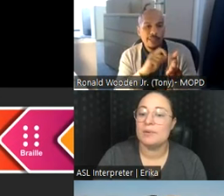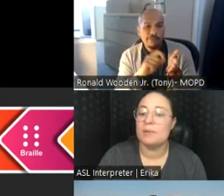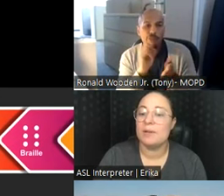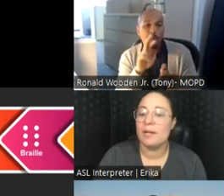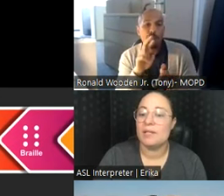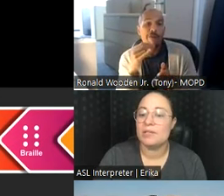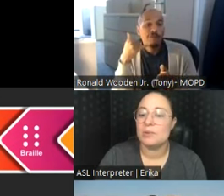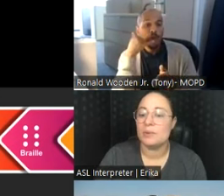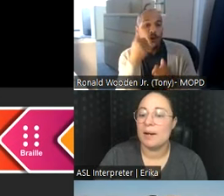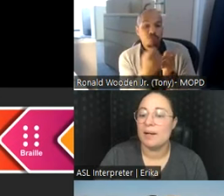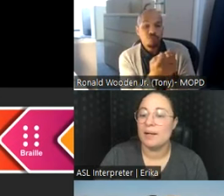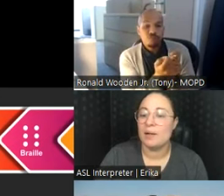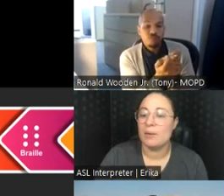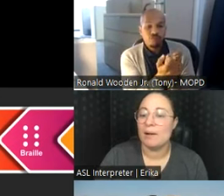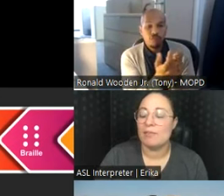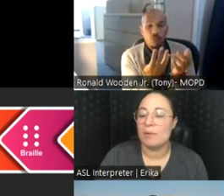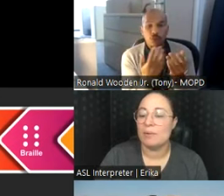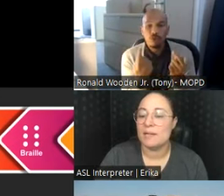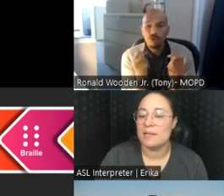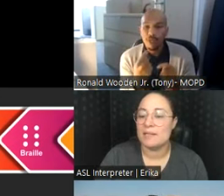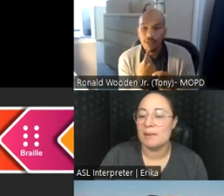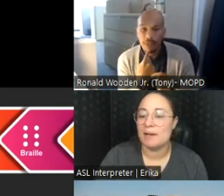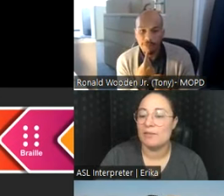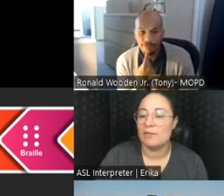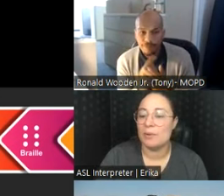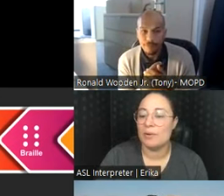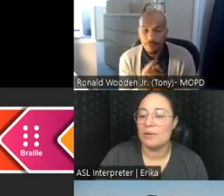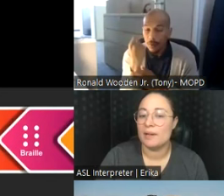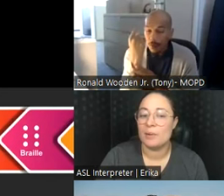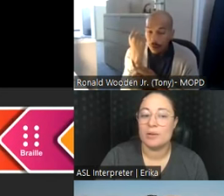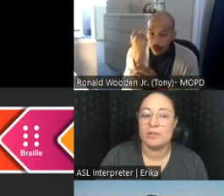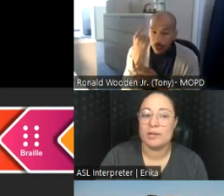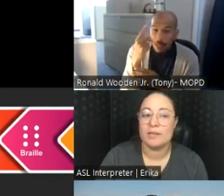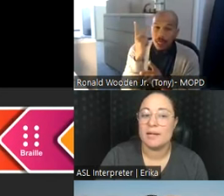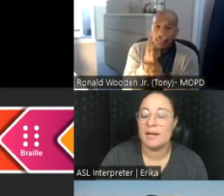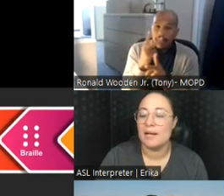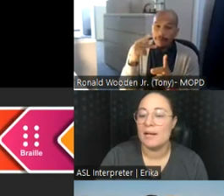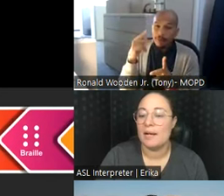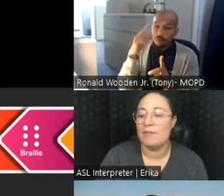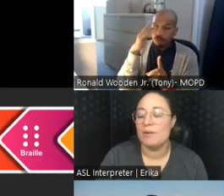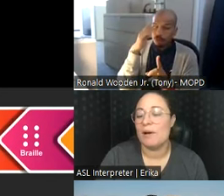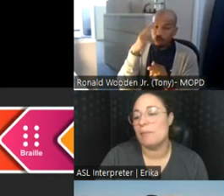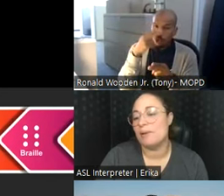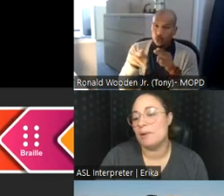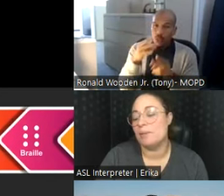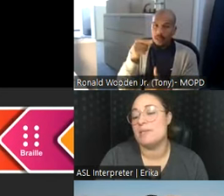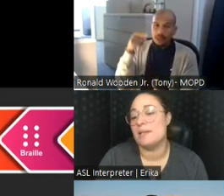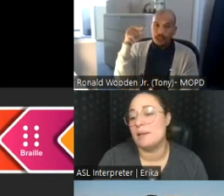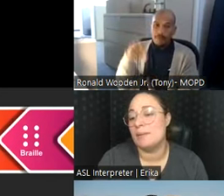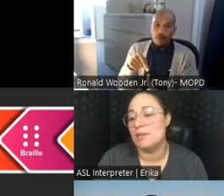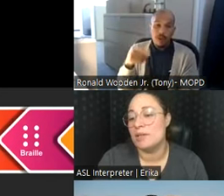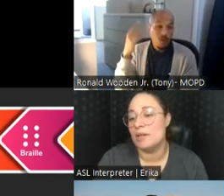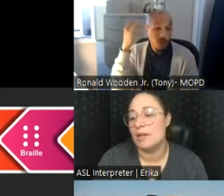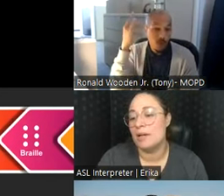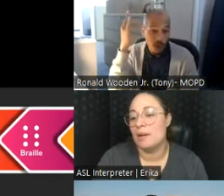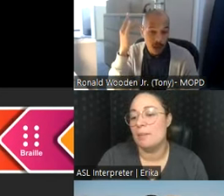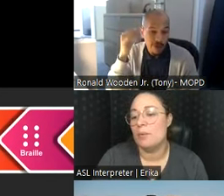Simple communications with writing or by phone texting back and forth, like what they're trying to say. If you're not familiar with sign